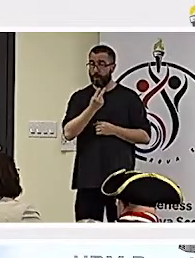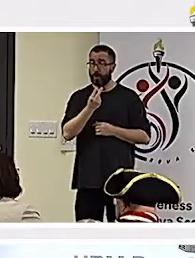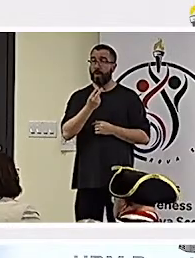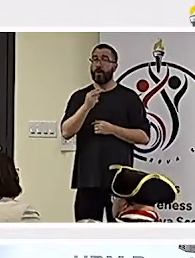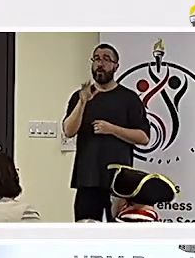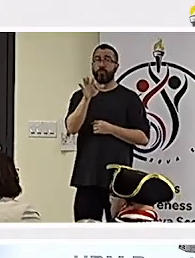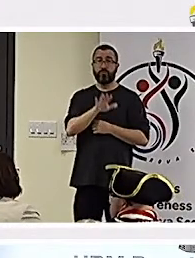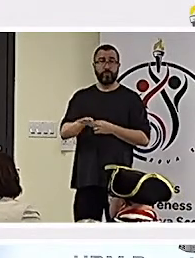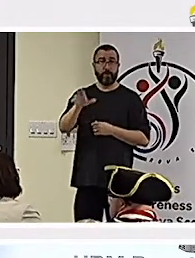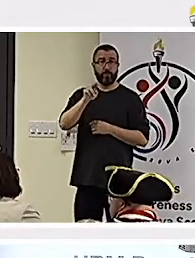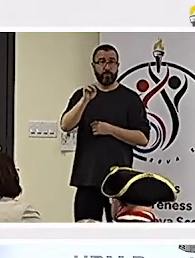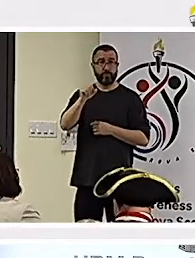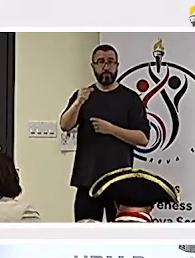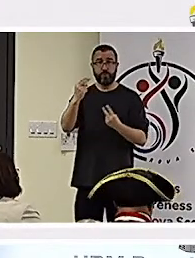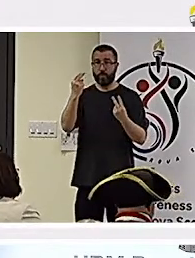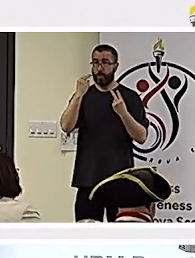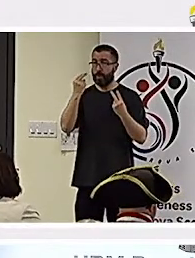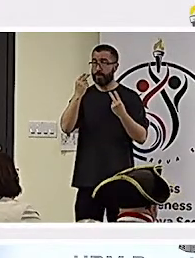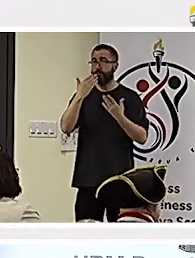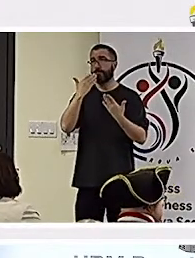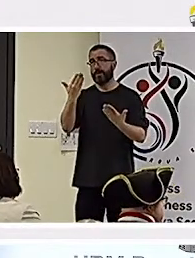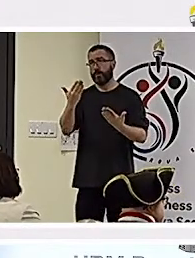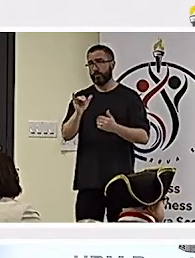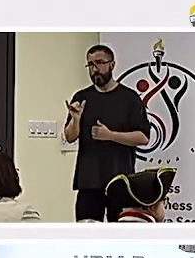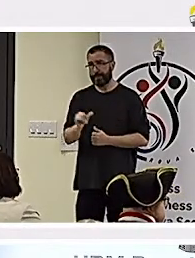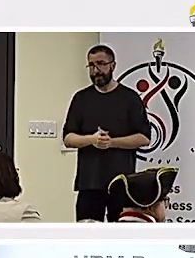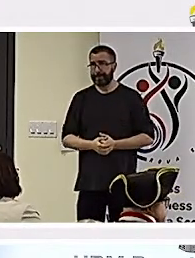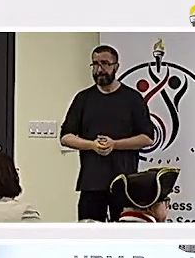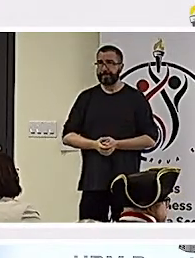watching this event.